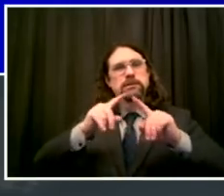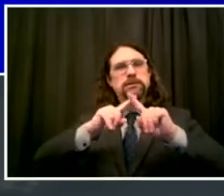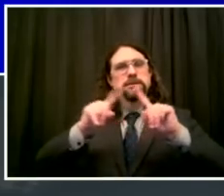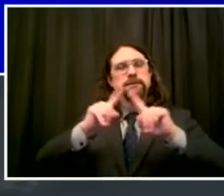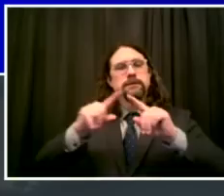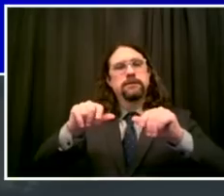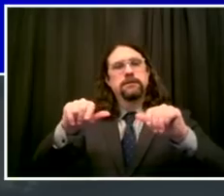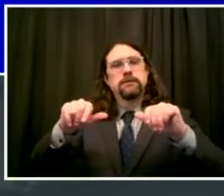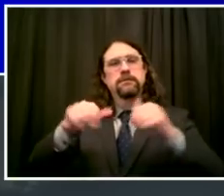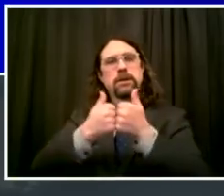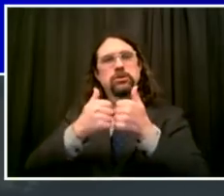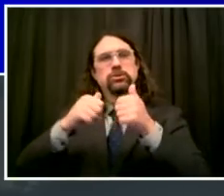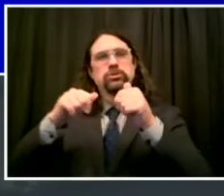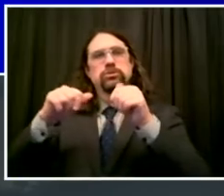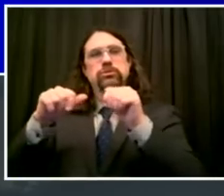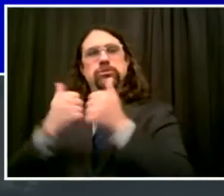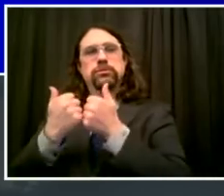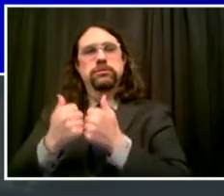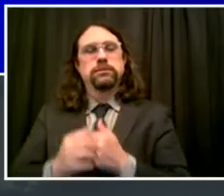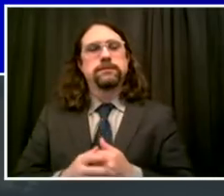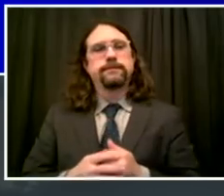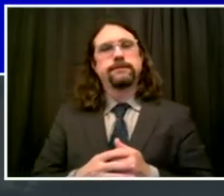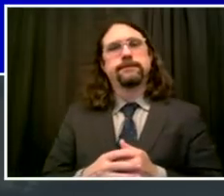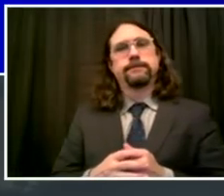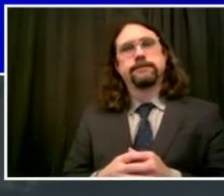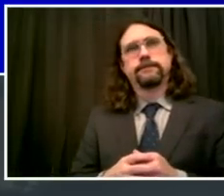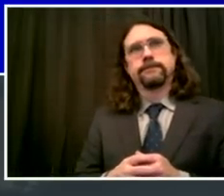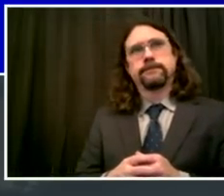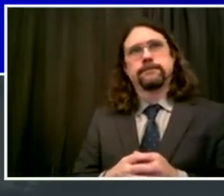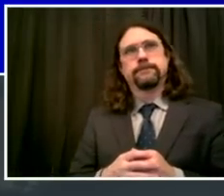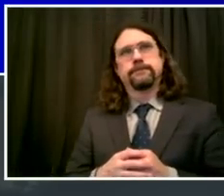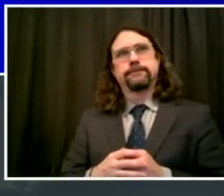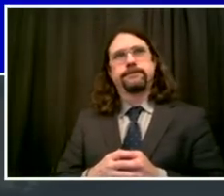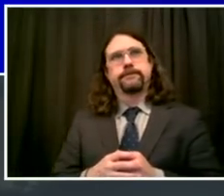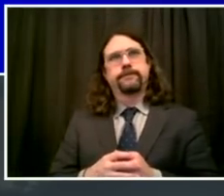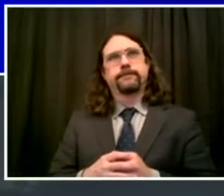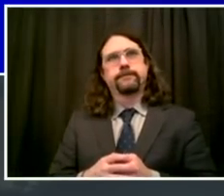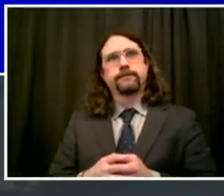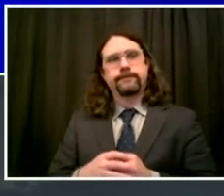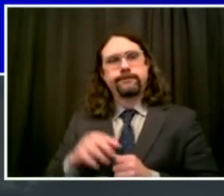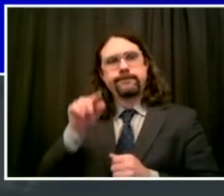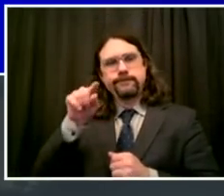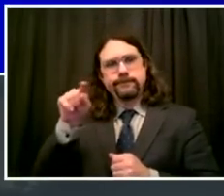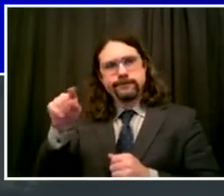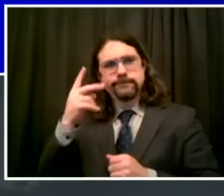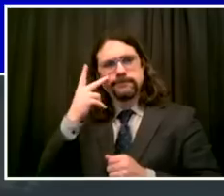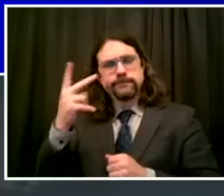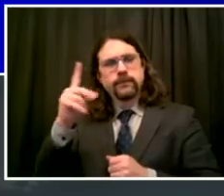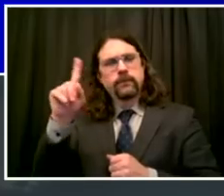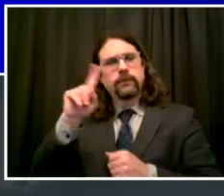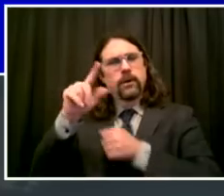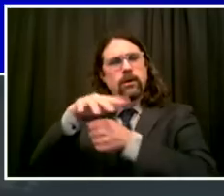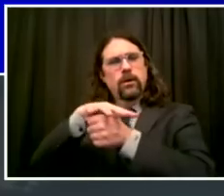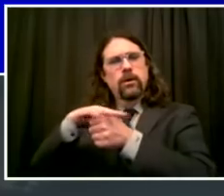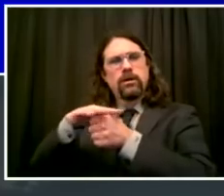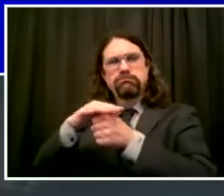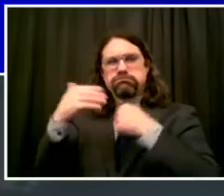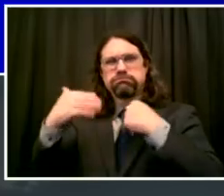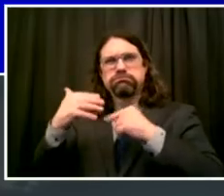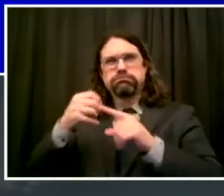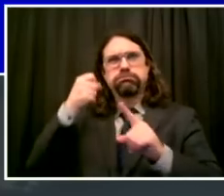what some of the hardest hit communities have gone through. We've talked about what our small businesses have gone through. Clearly, when you think about